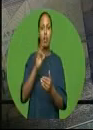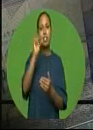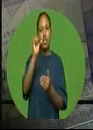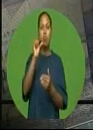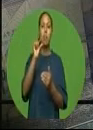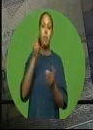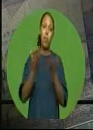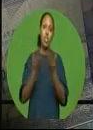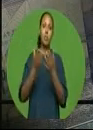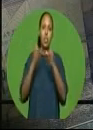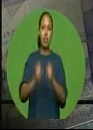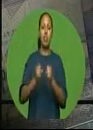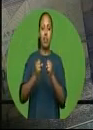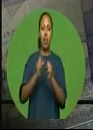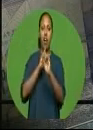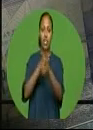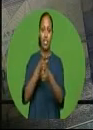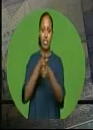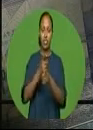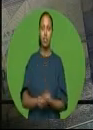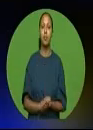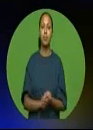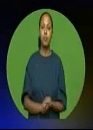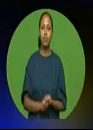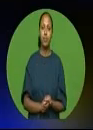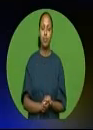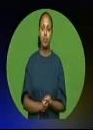some of the possible answers.